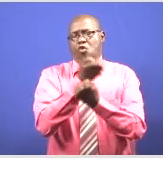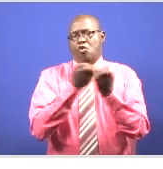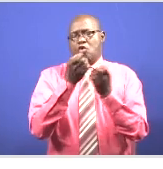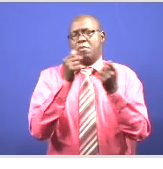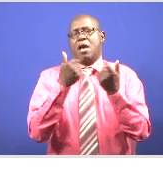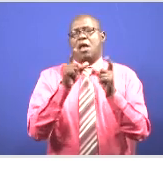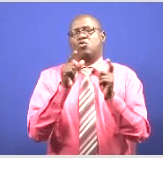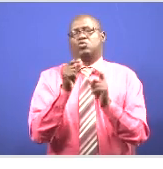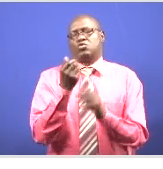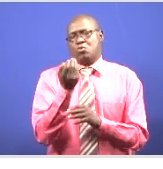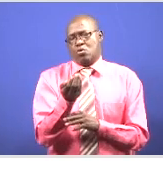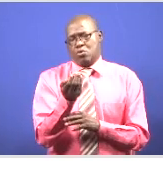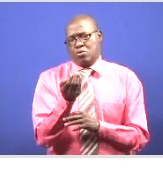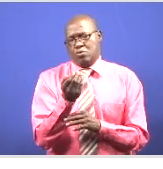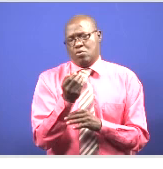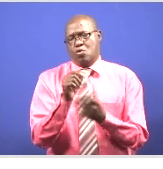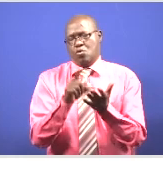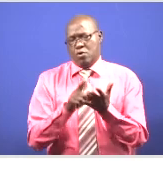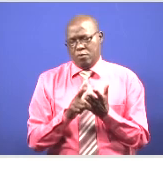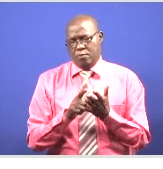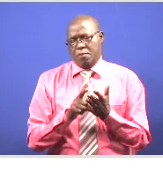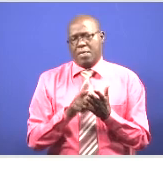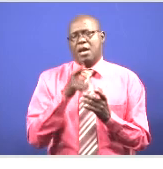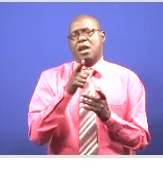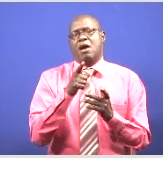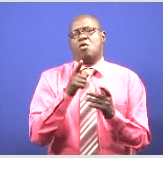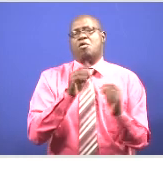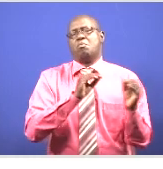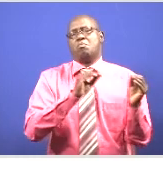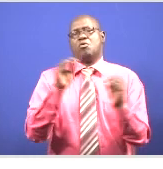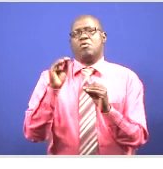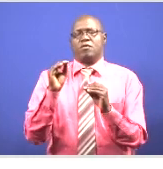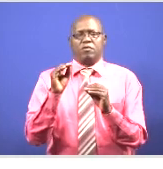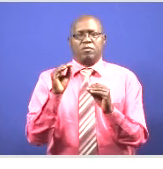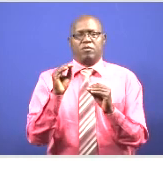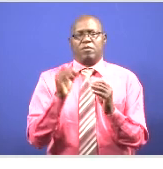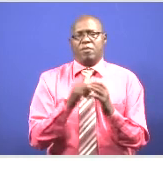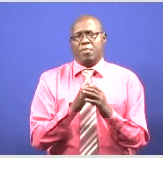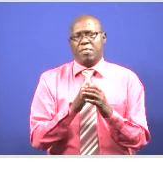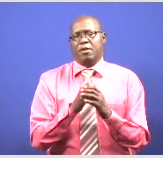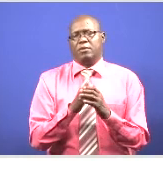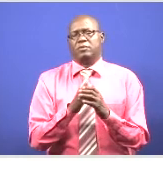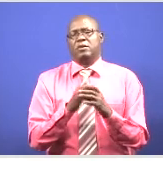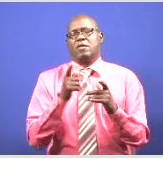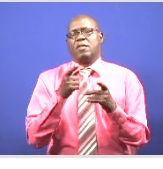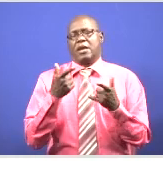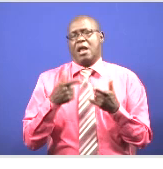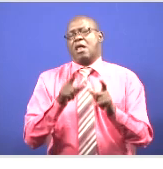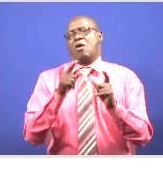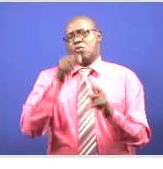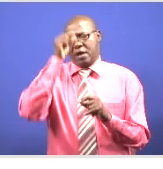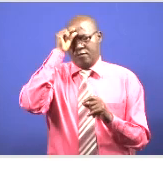is allowed to borrow. And so it was moved to 10 trillion, you know, so that it allows the government